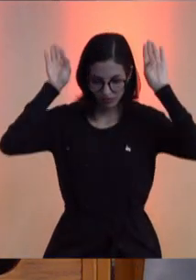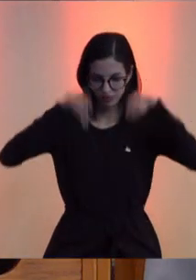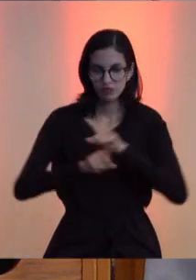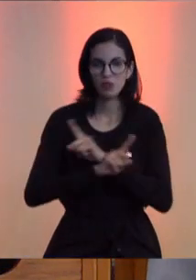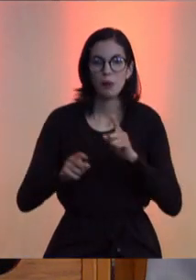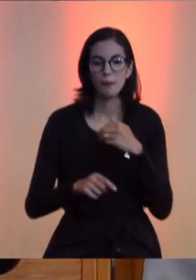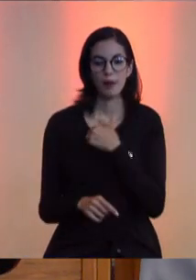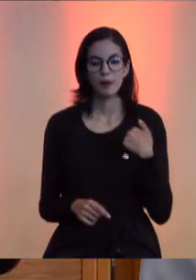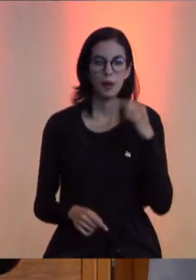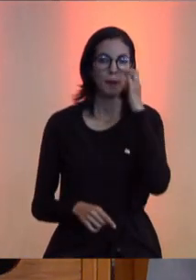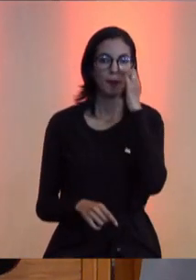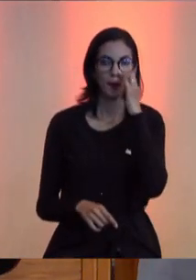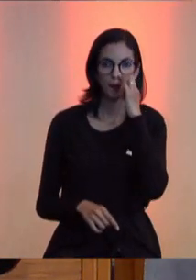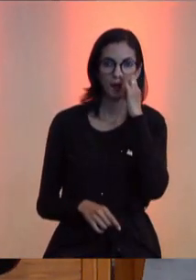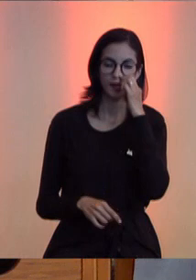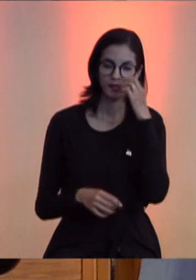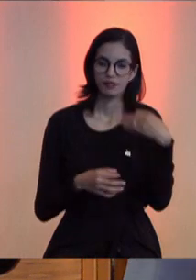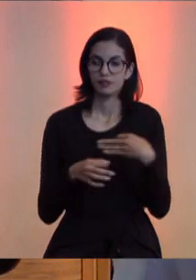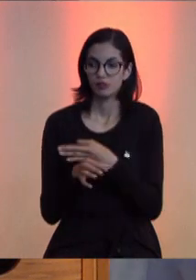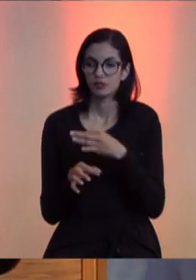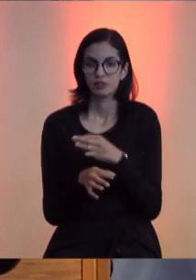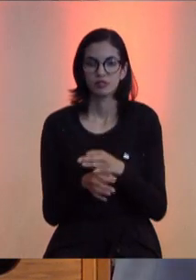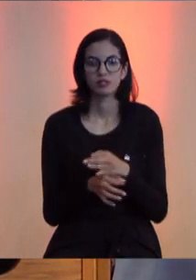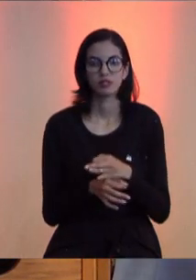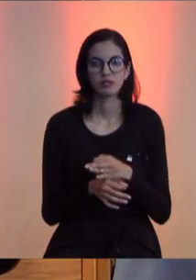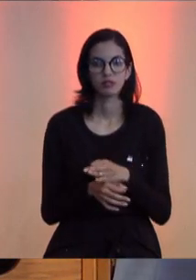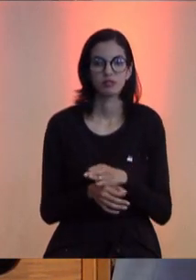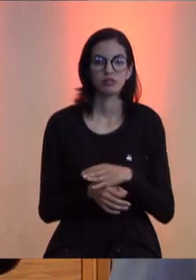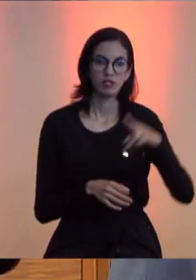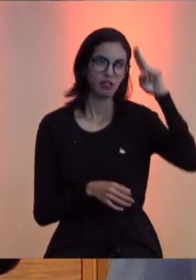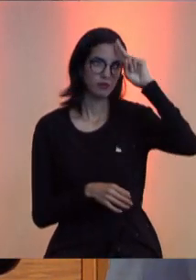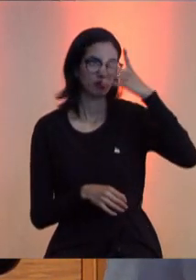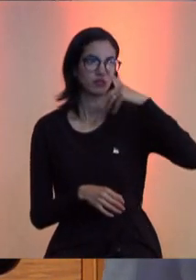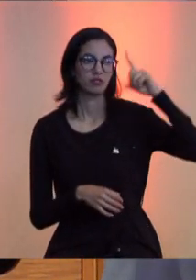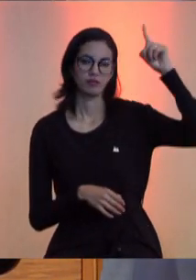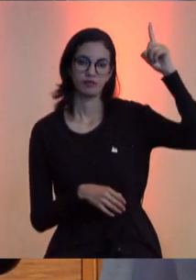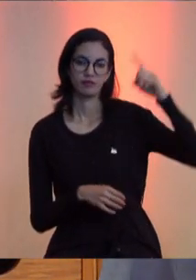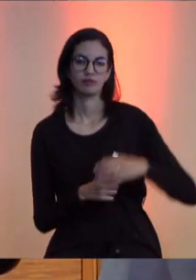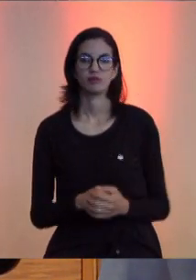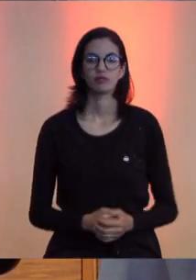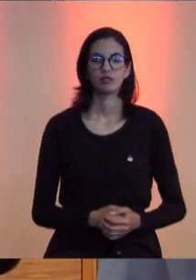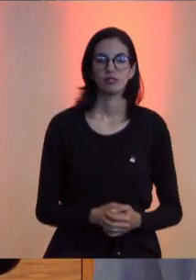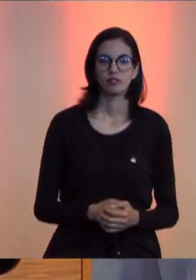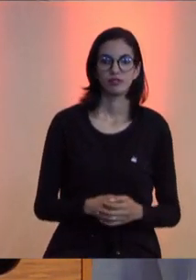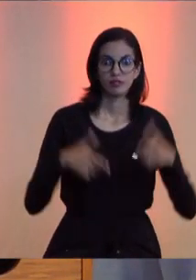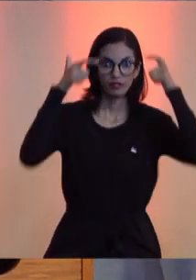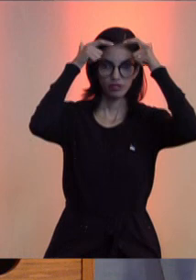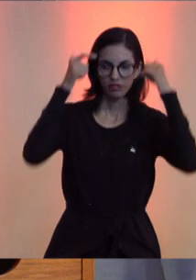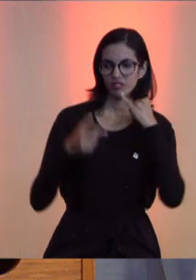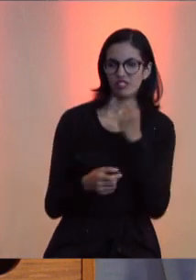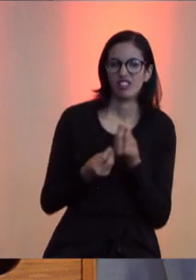no adorar imagen alguna. And the king Nebuchadnezzar says, what? Y el rey Nabucodonosor dijo, ¿qué?